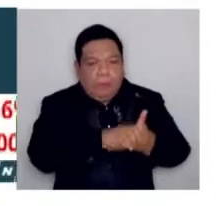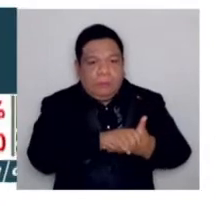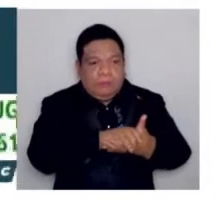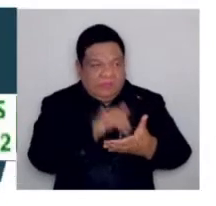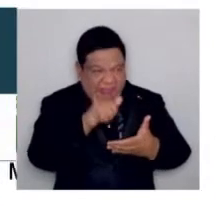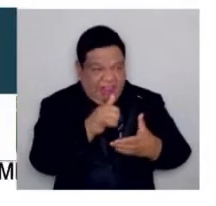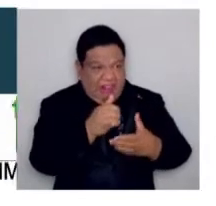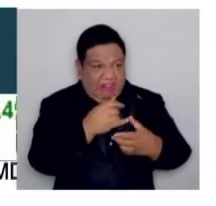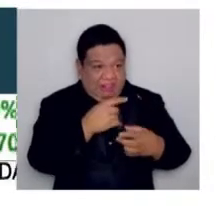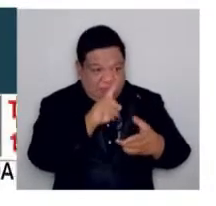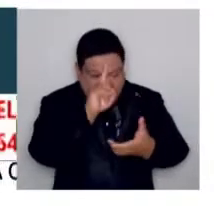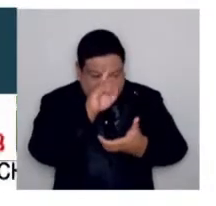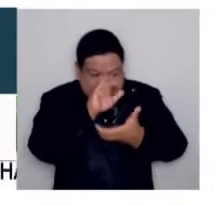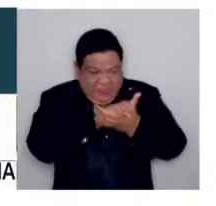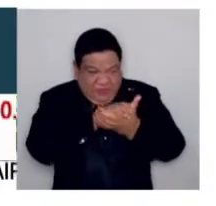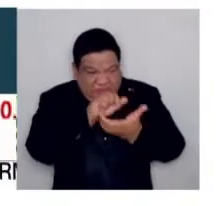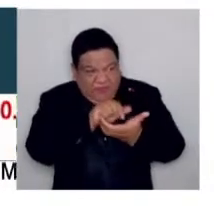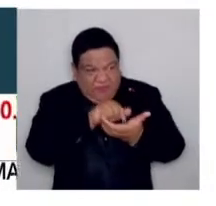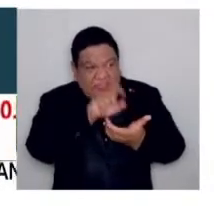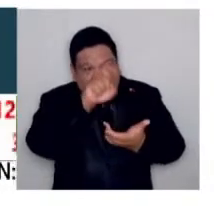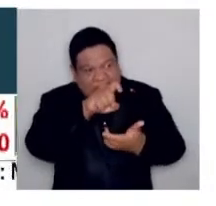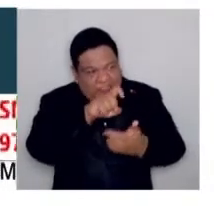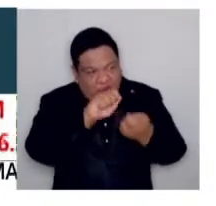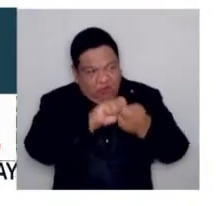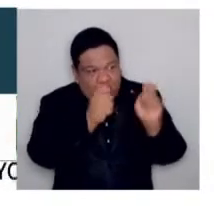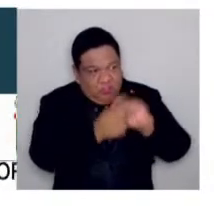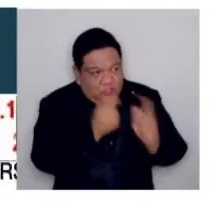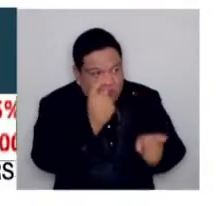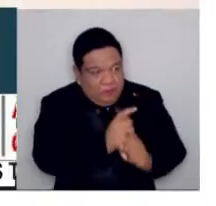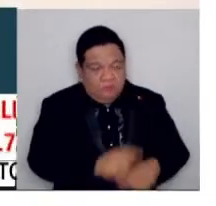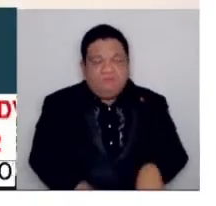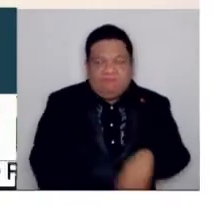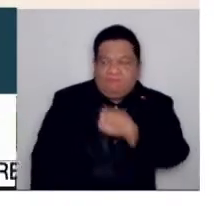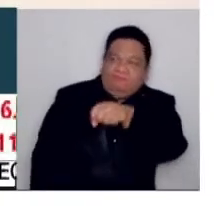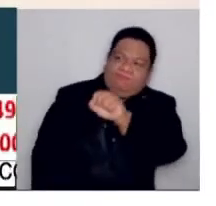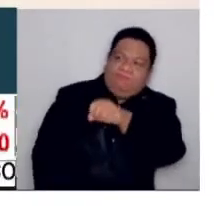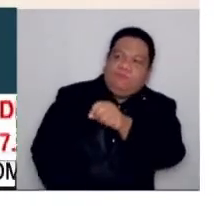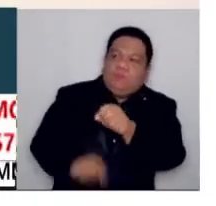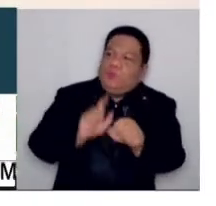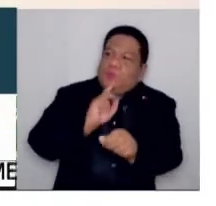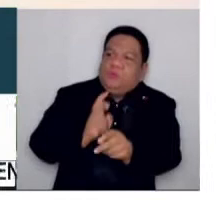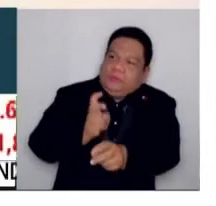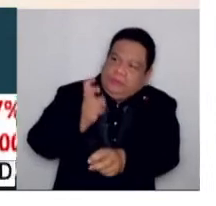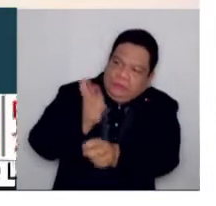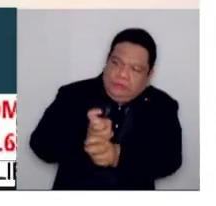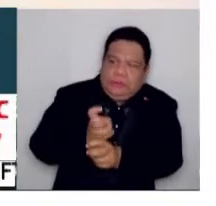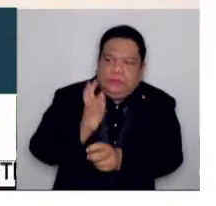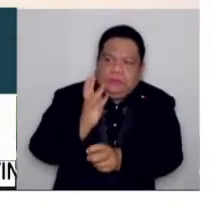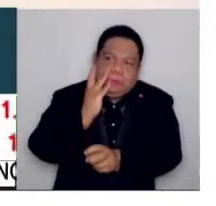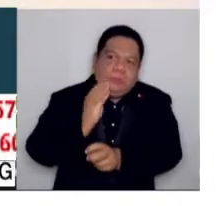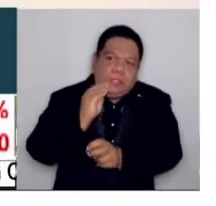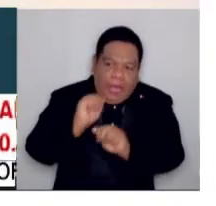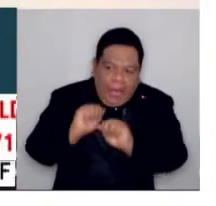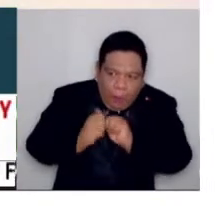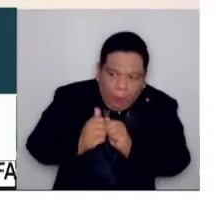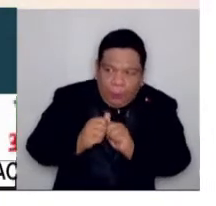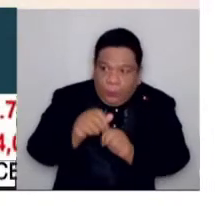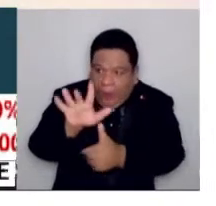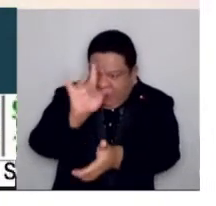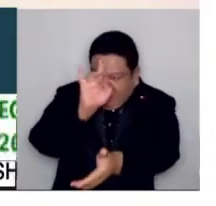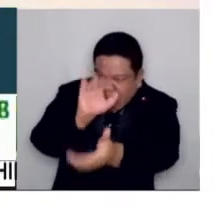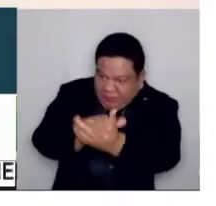Yeah, oo. Kaya nga mahirapan talaga kami. So kaya importante yung collaboration, no. But I